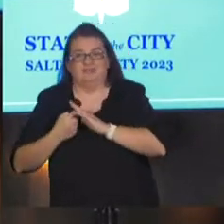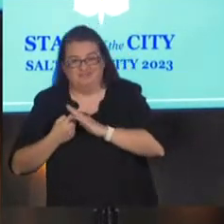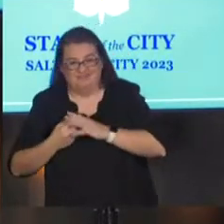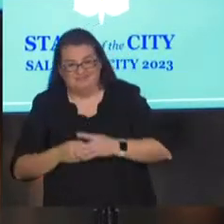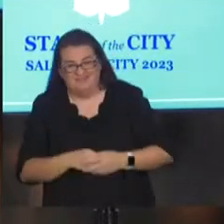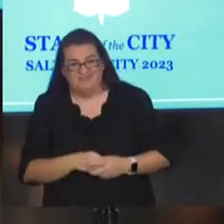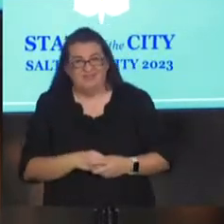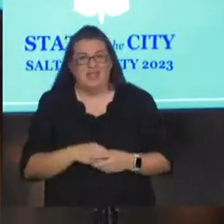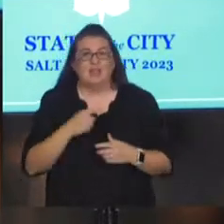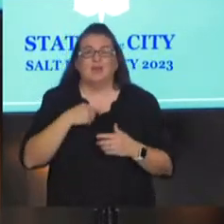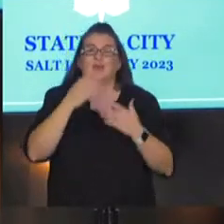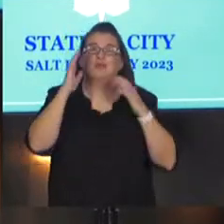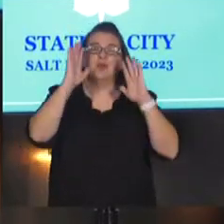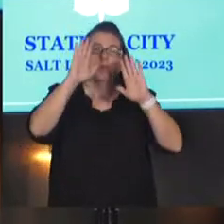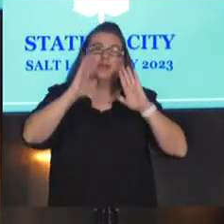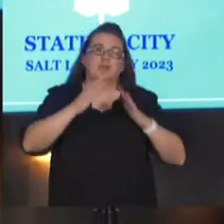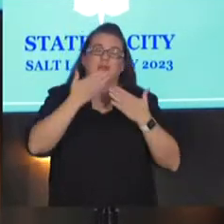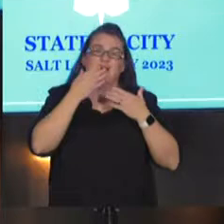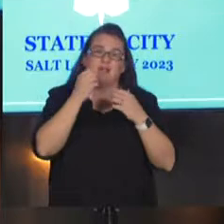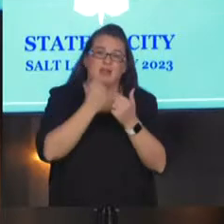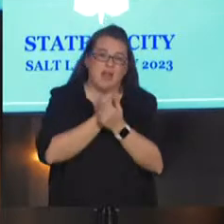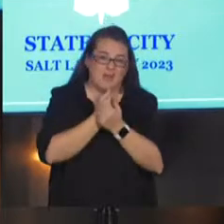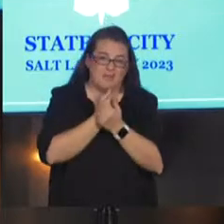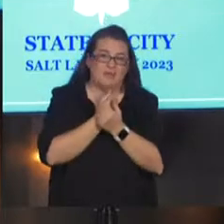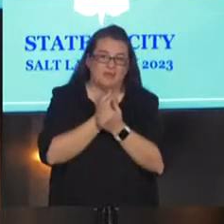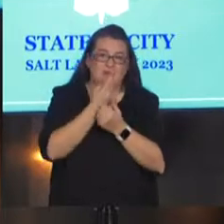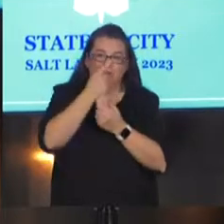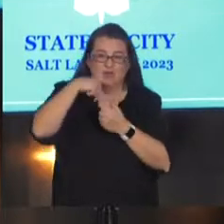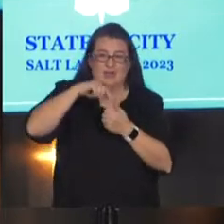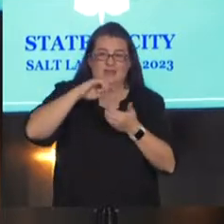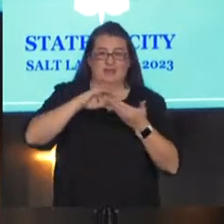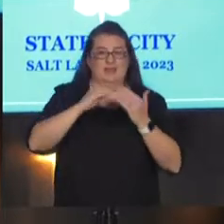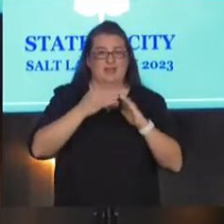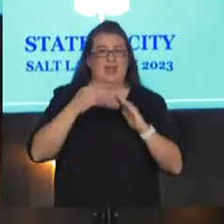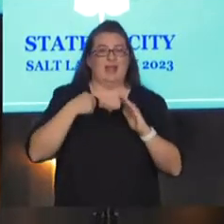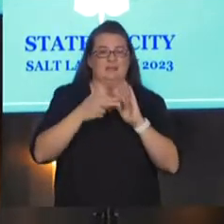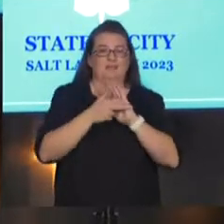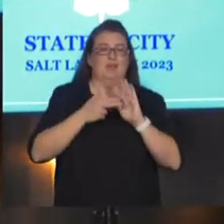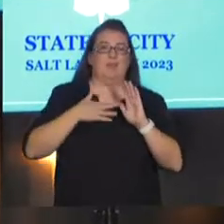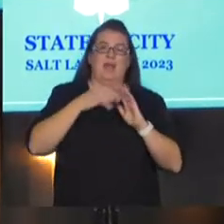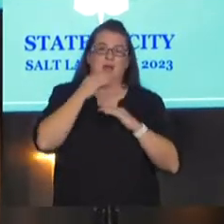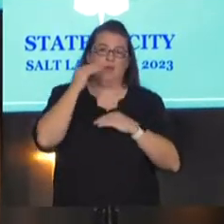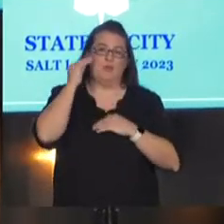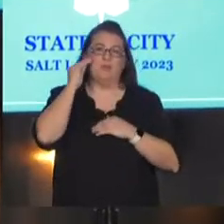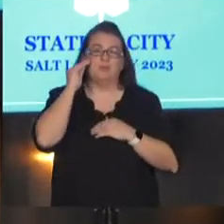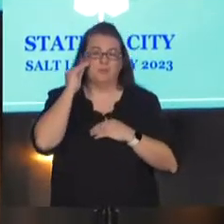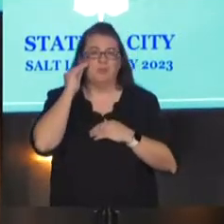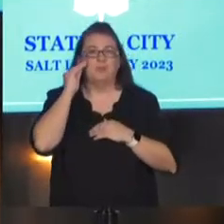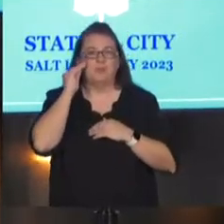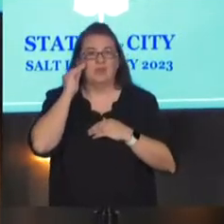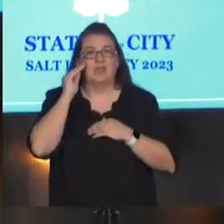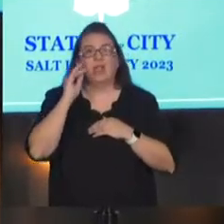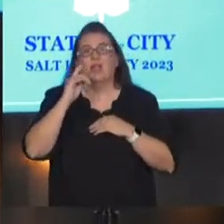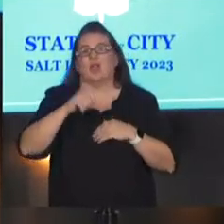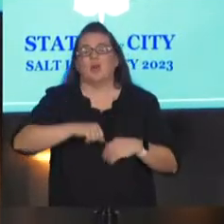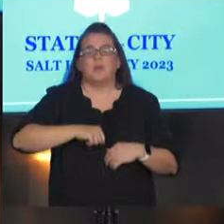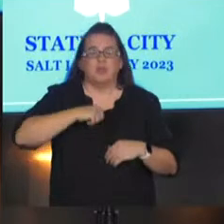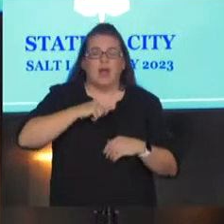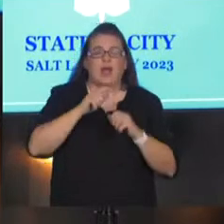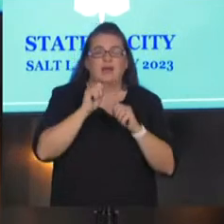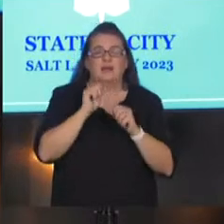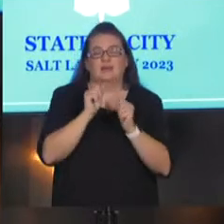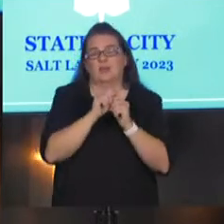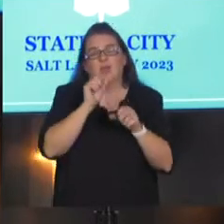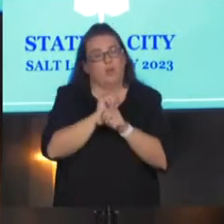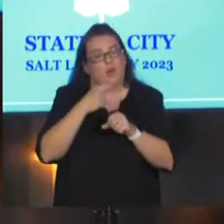with great love for the city that I have chosen to call home. It is with great pride in the work that we've accomplished so